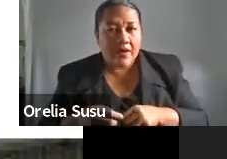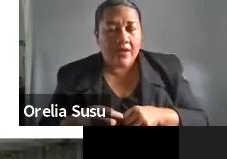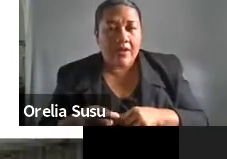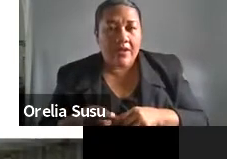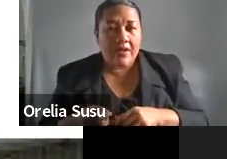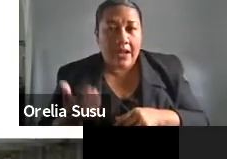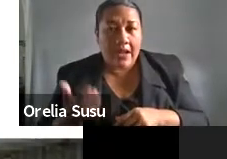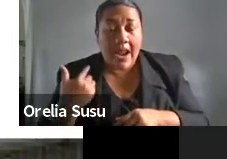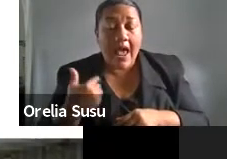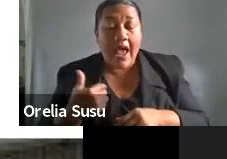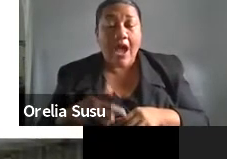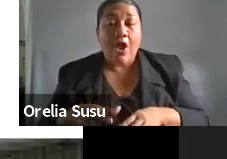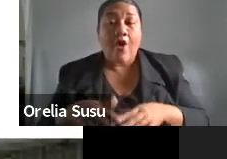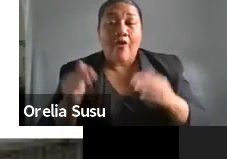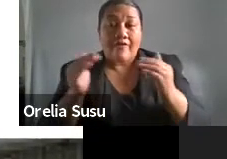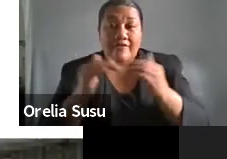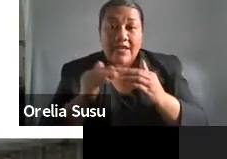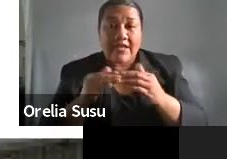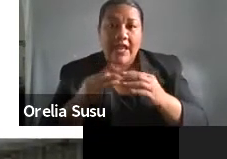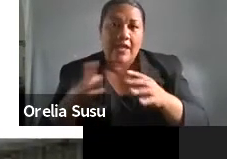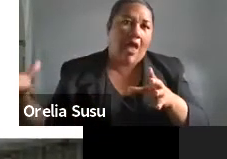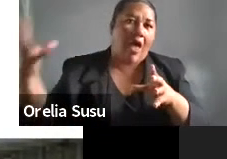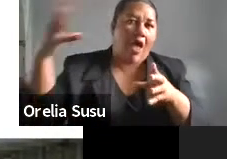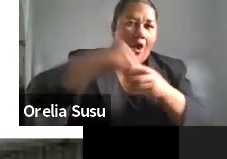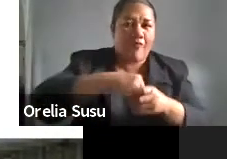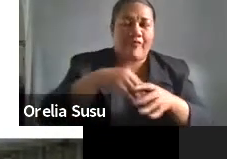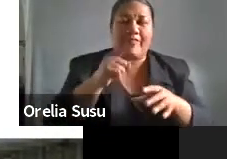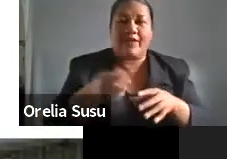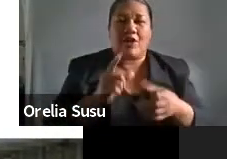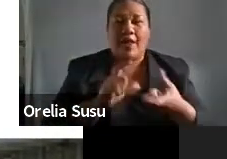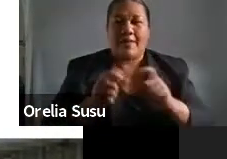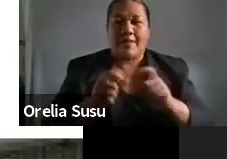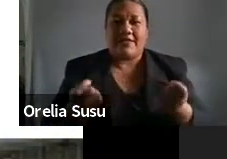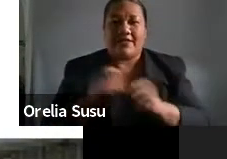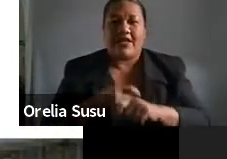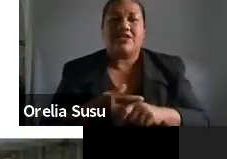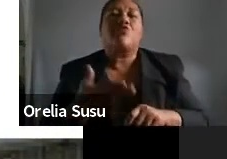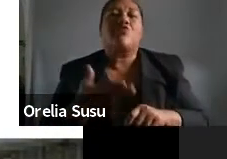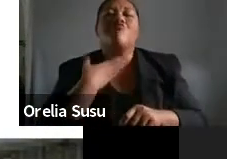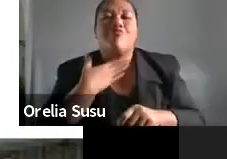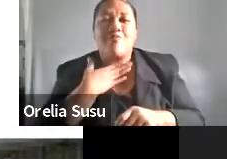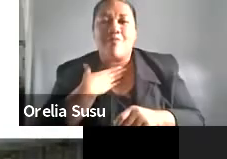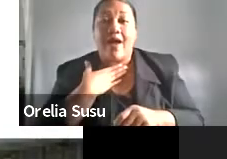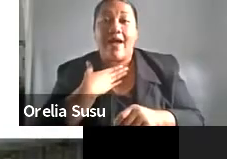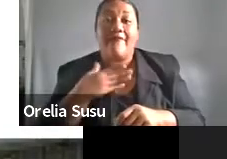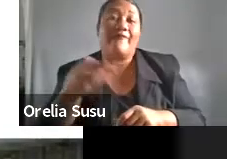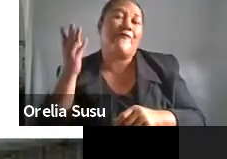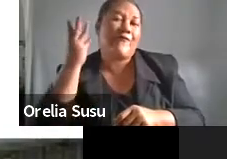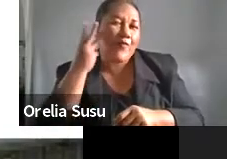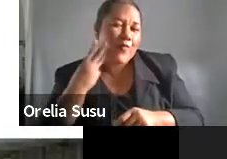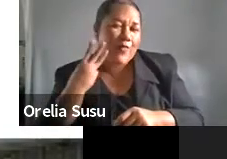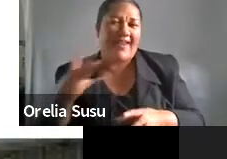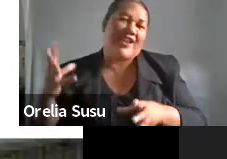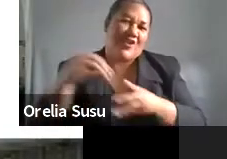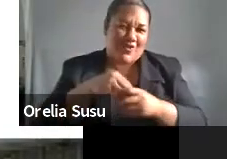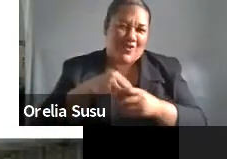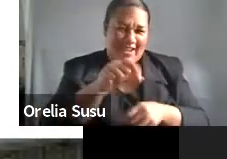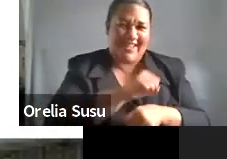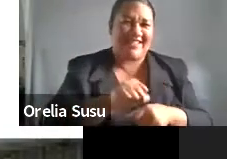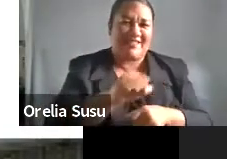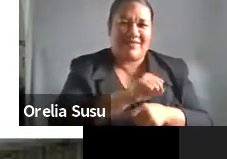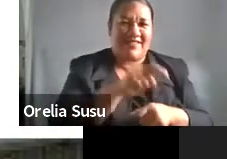analysis and argument of climate change and the lack of having women's voices included in this space. So one of the ongoing work